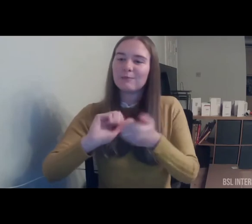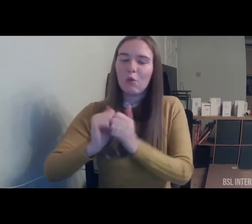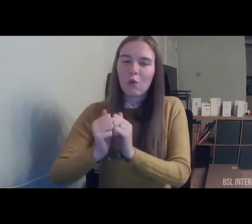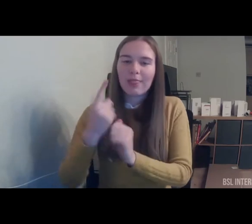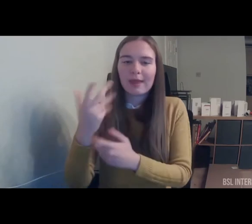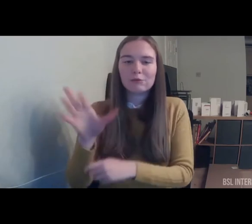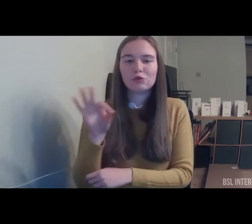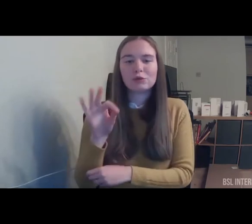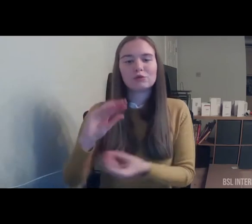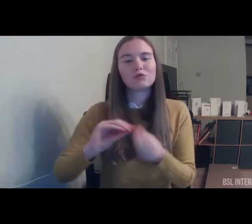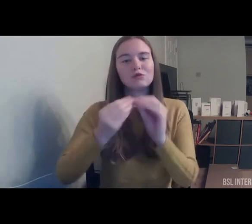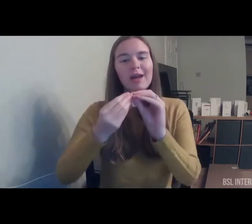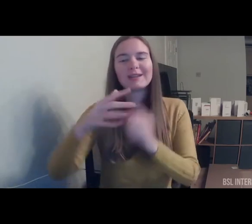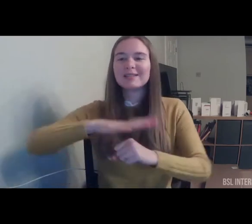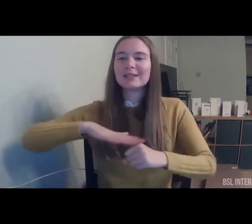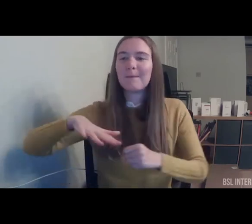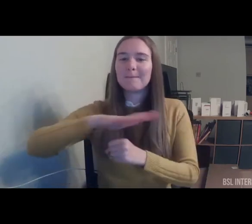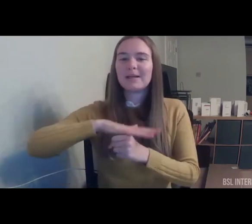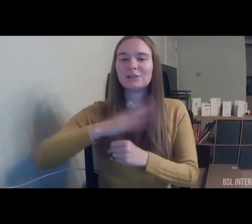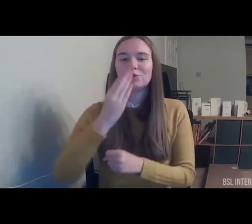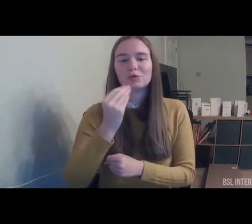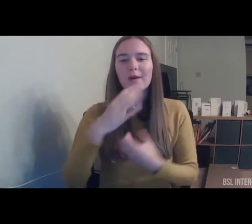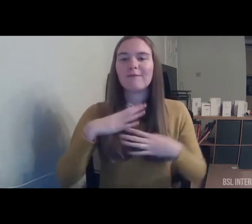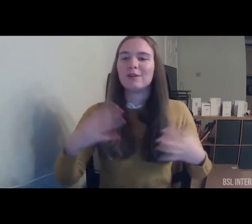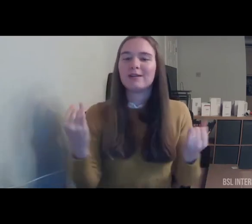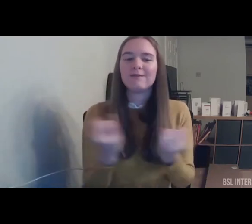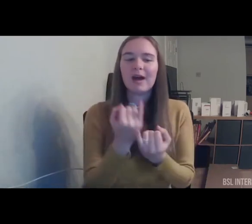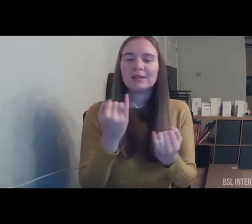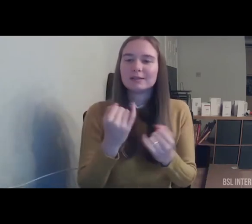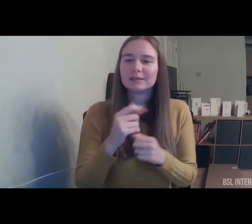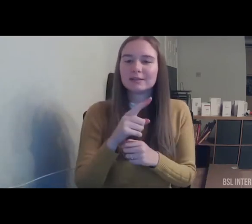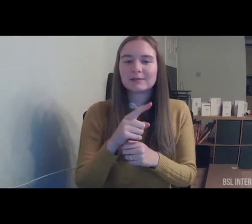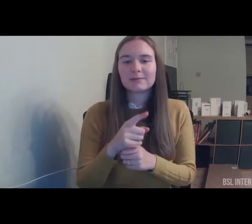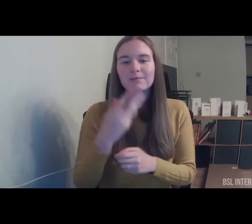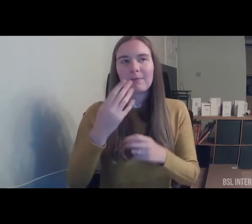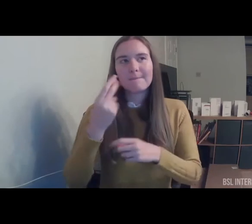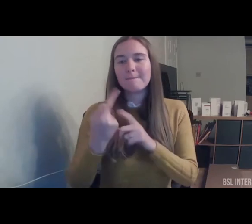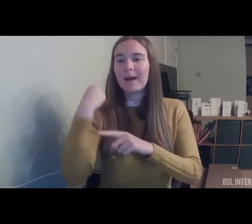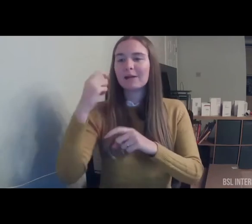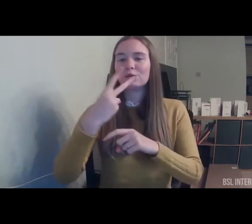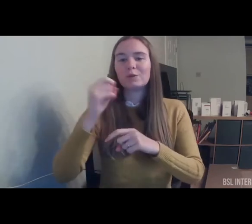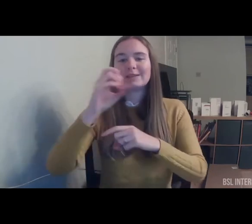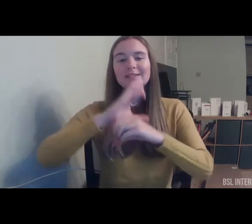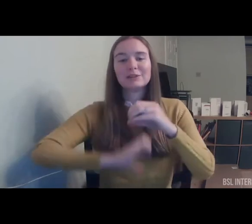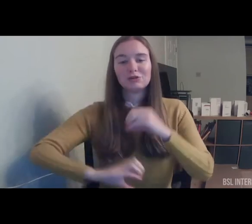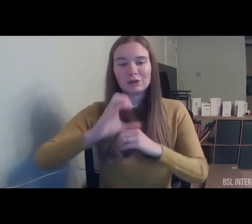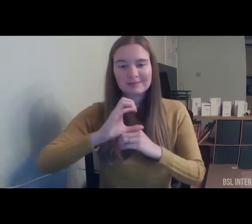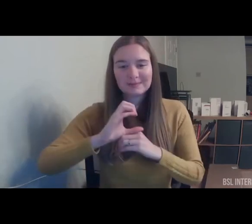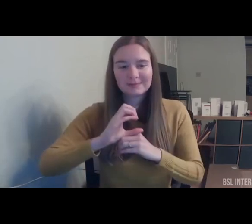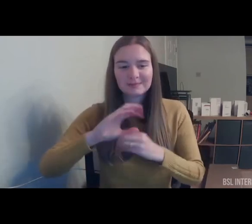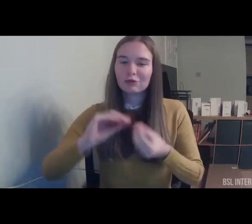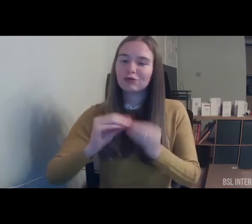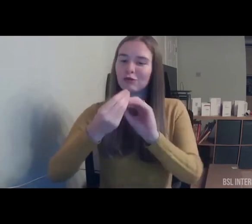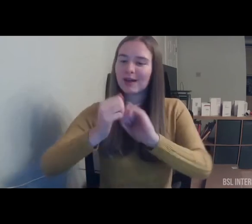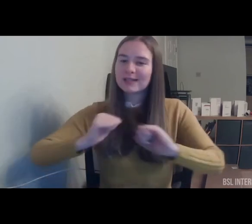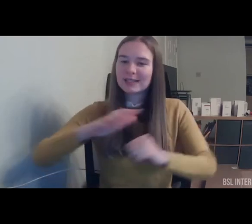to recreate a space that was used by freedom fighters in the 20th century. And they've done that to create a space to